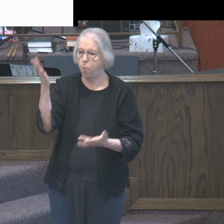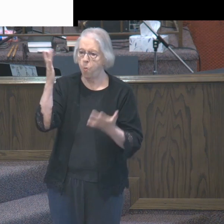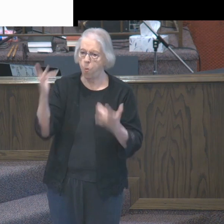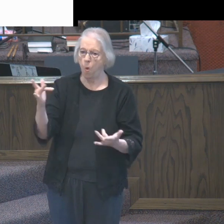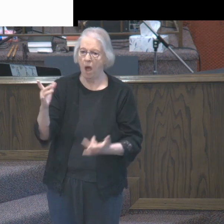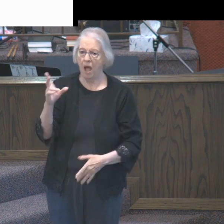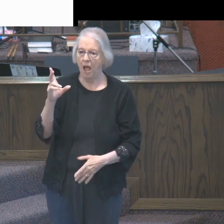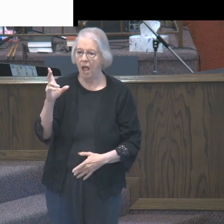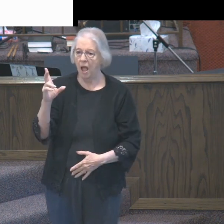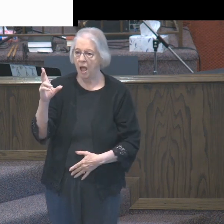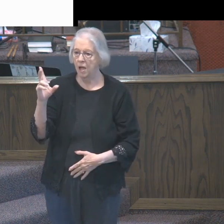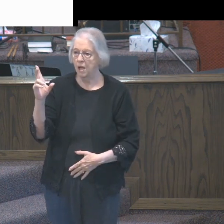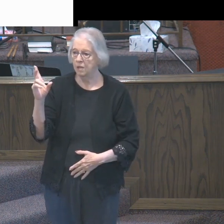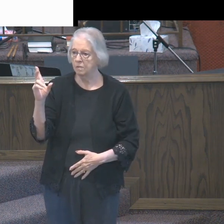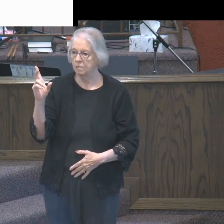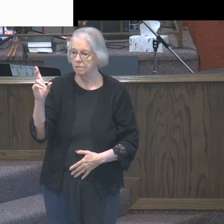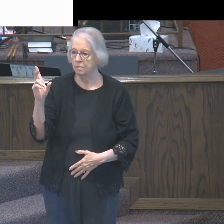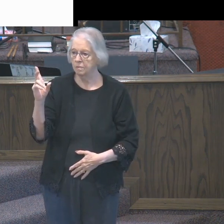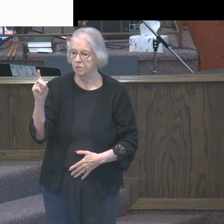this cancer all by myself?